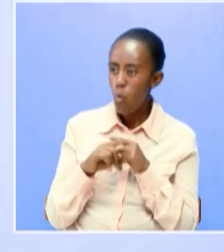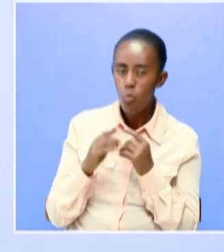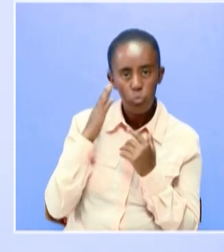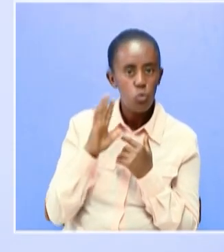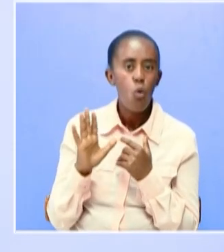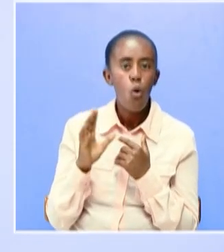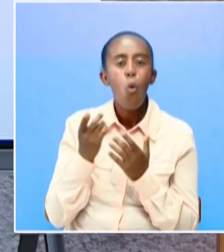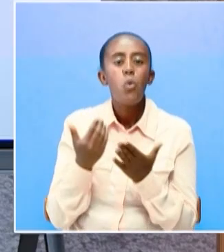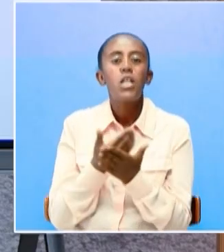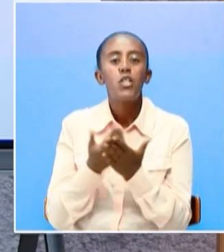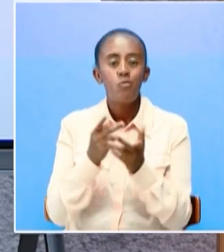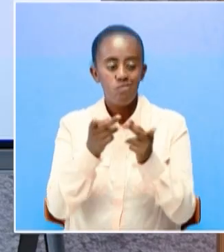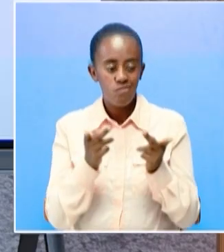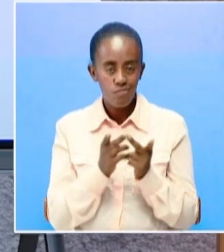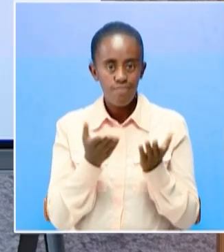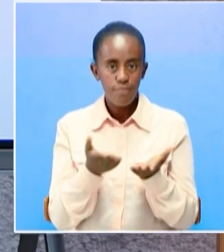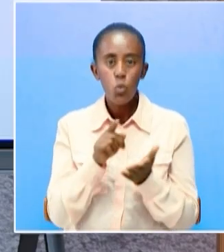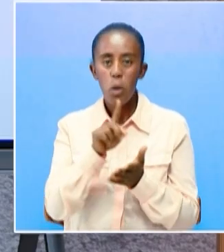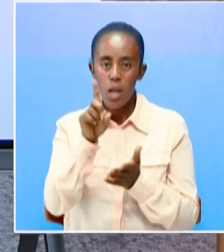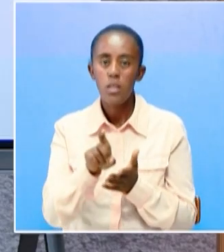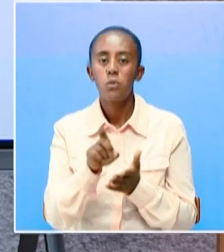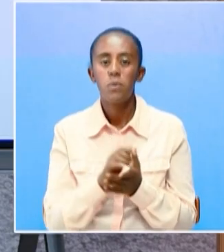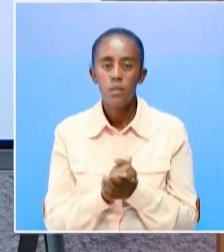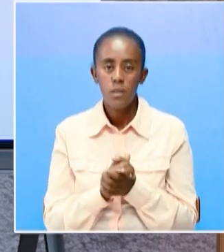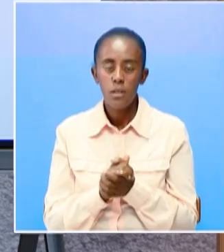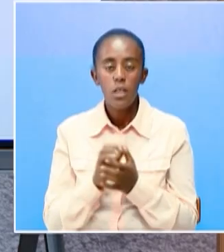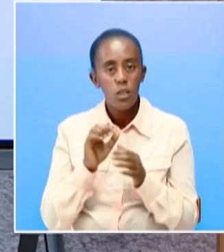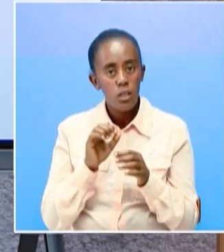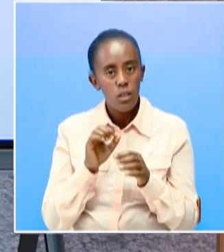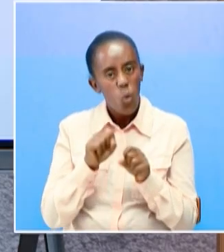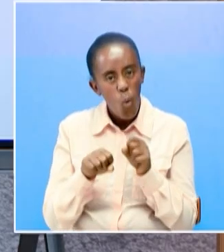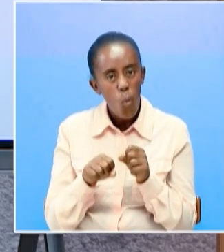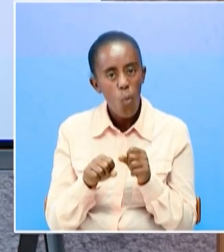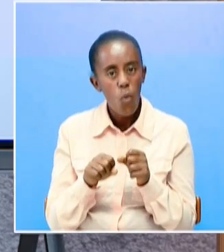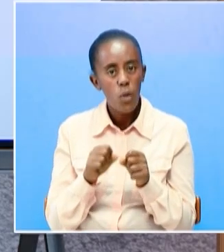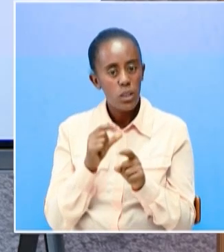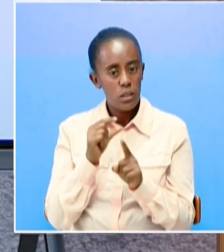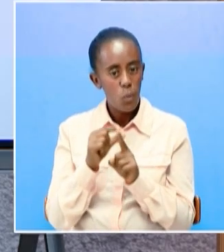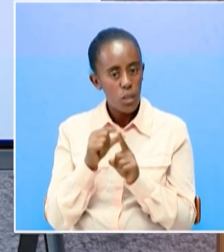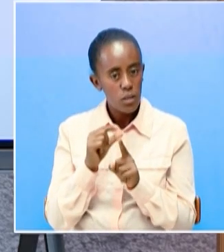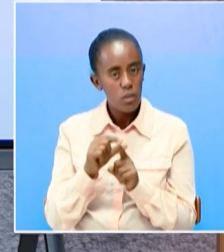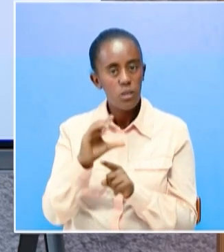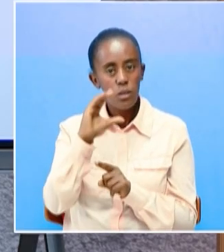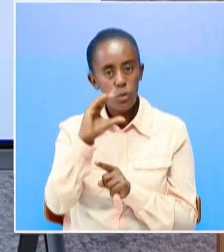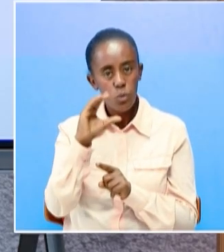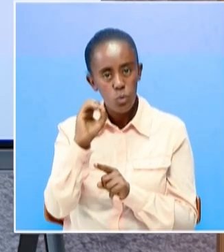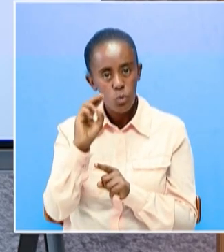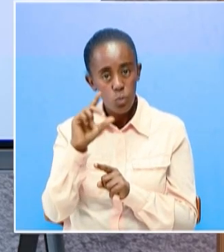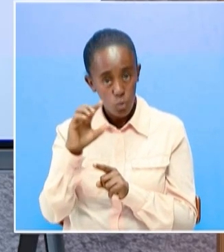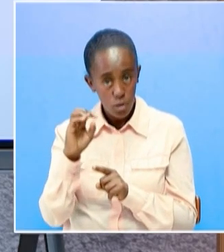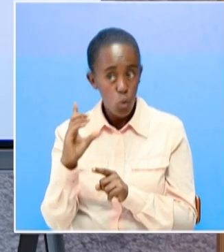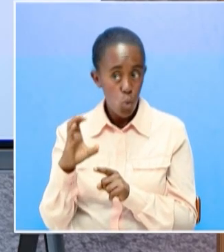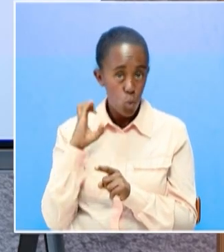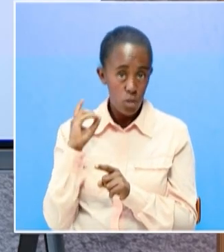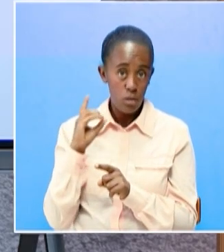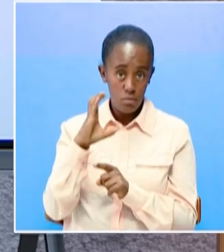are new for that area, you can ask in such ways. So, the word could you